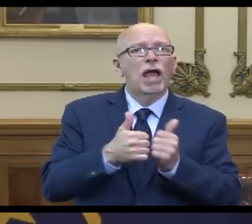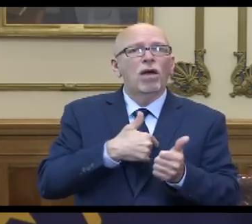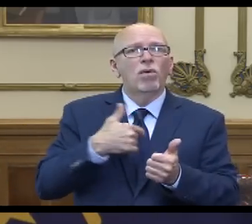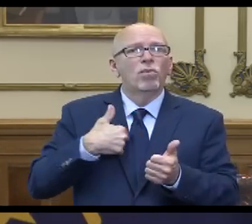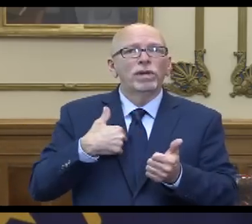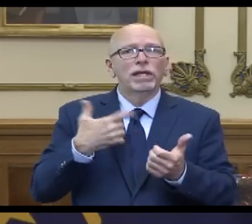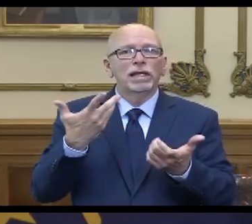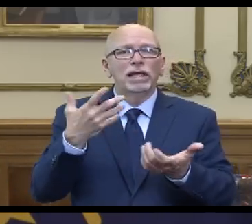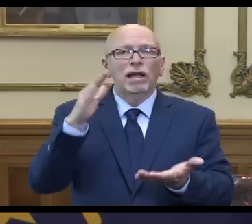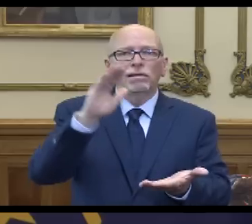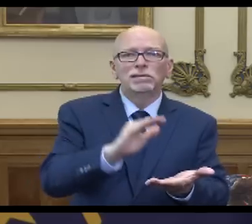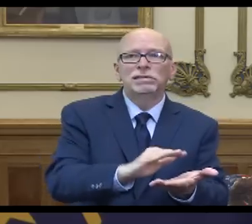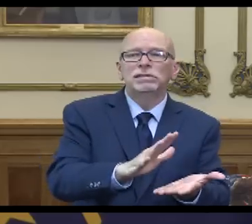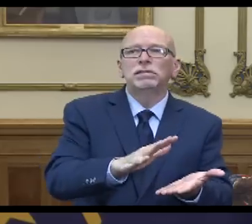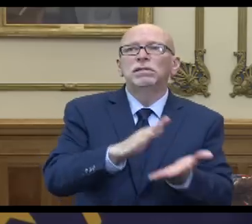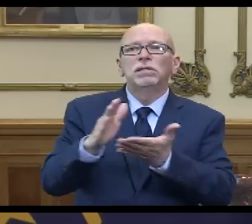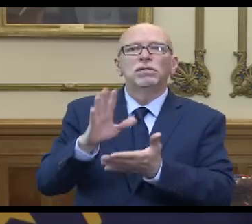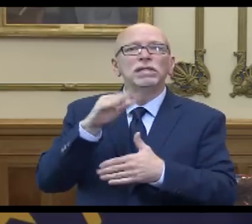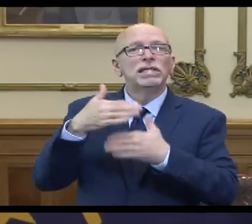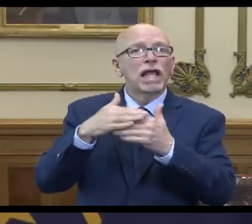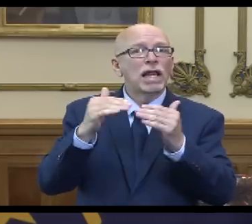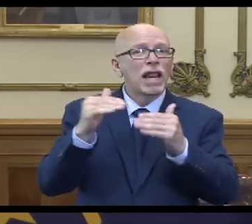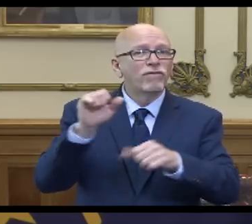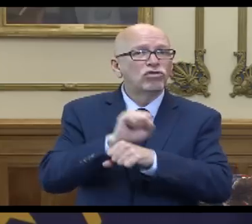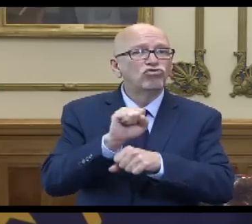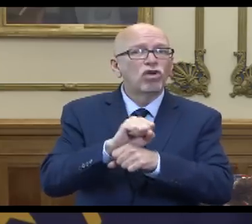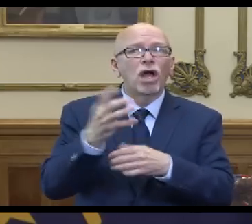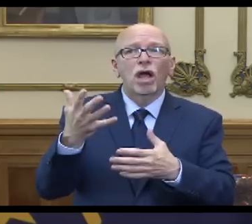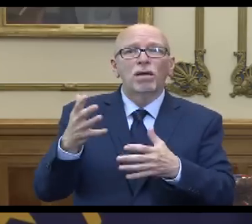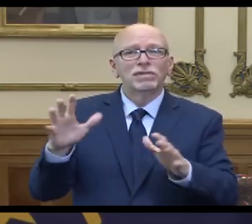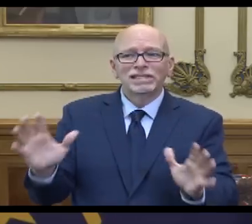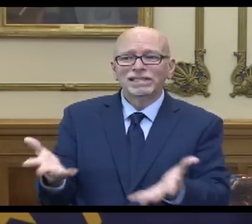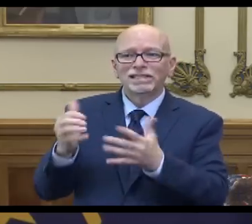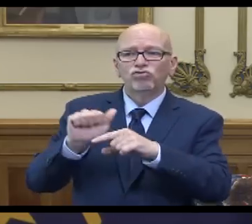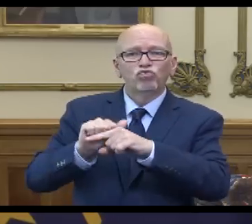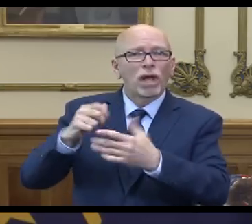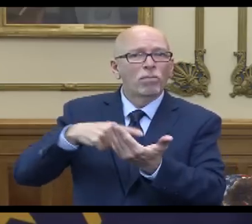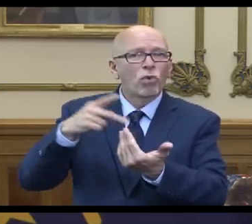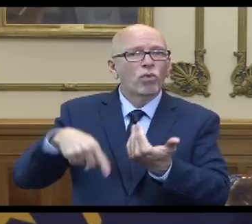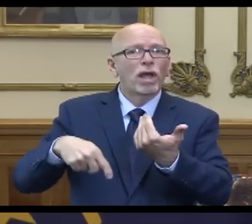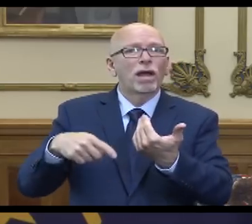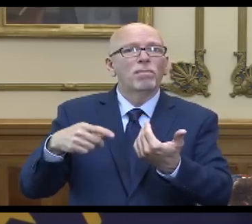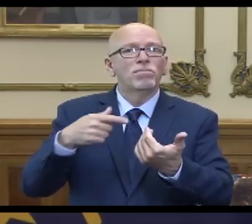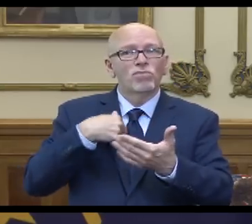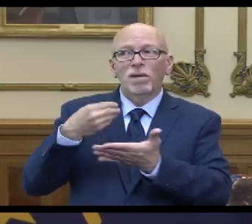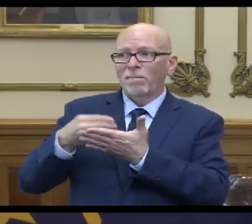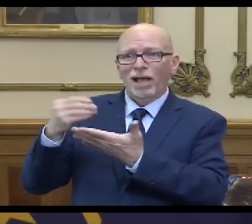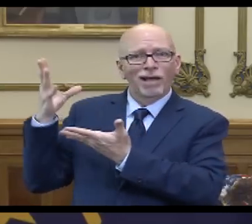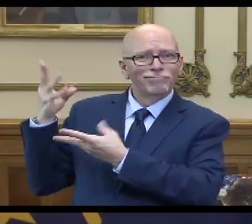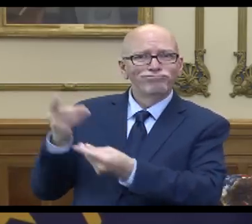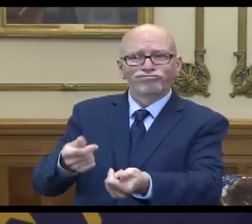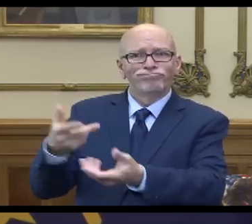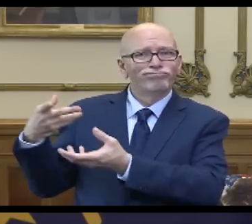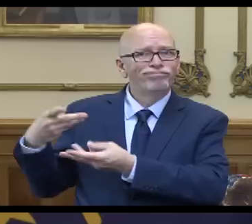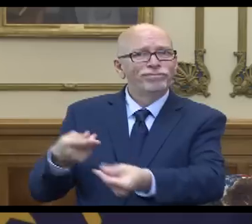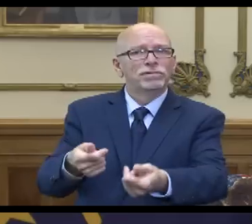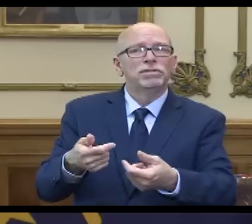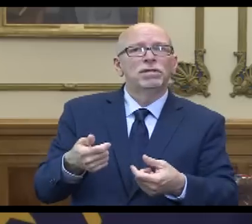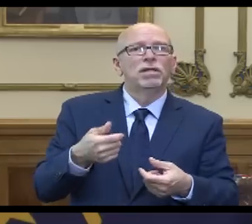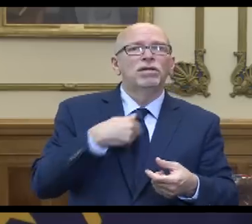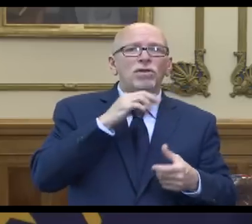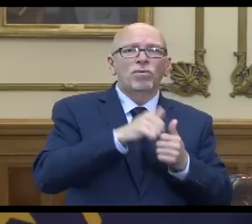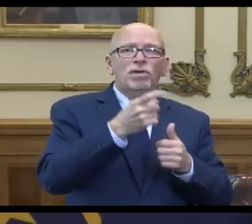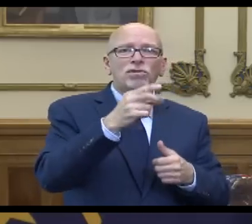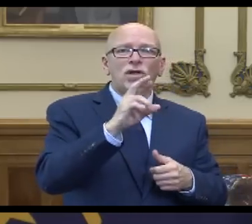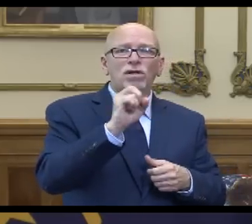bring that down. I talked about next level jobs and skilling up and training programs that we're funneling dollars to. I talked to